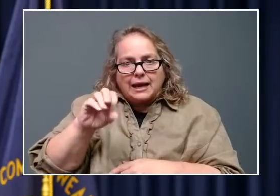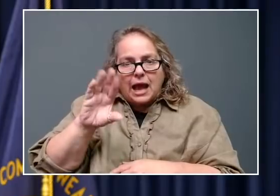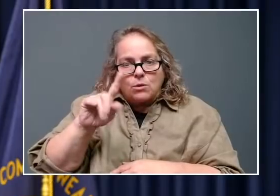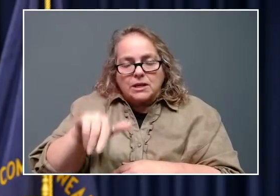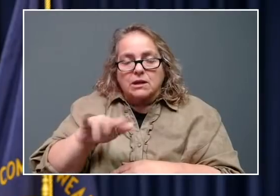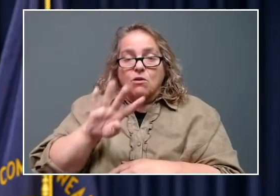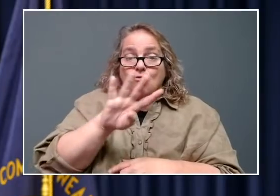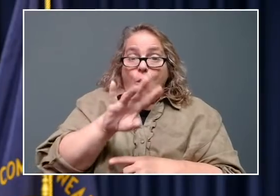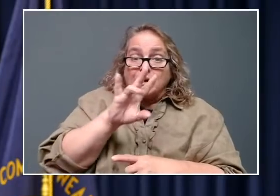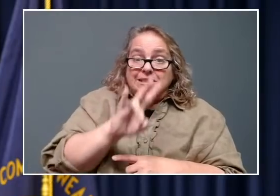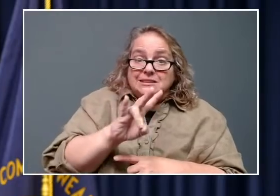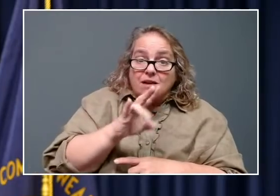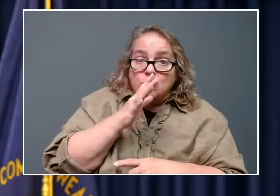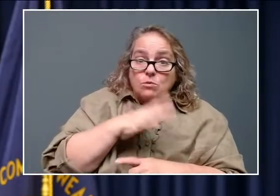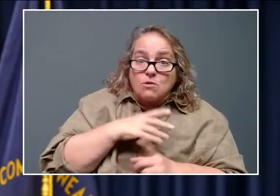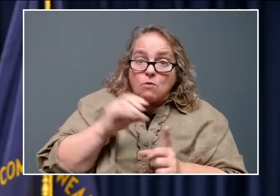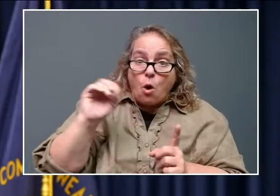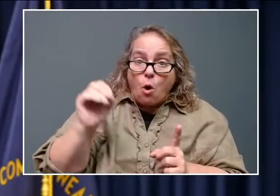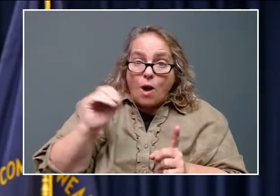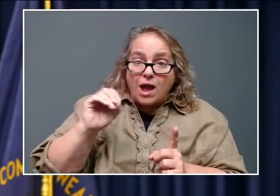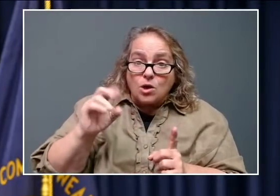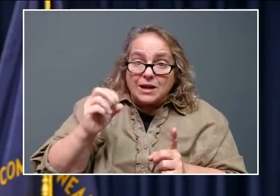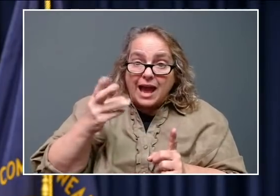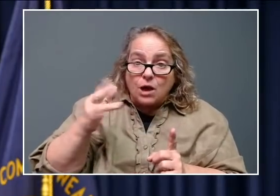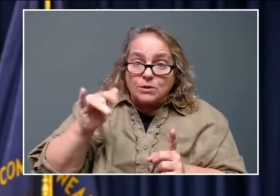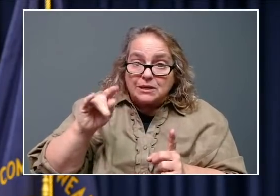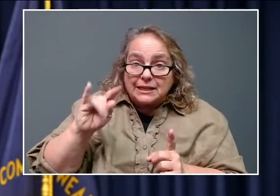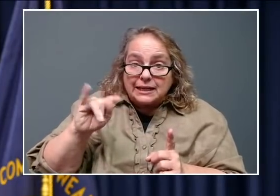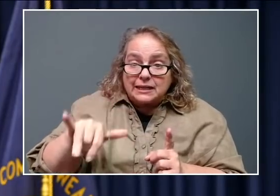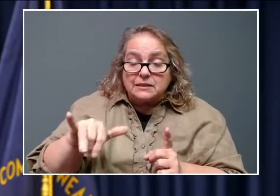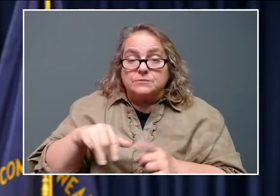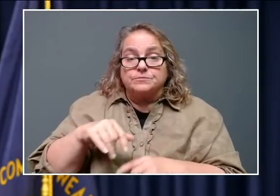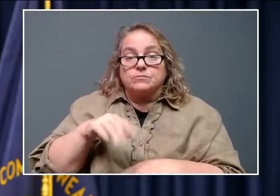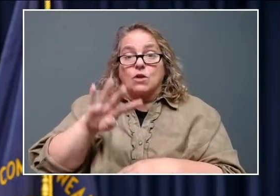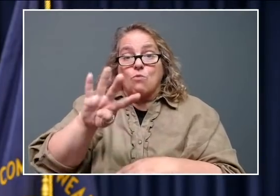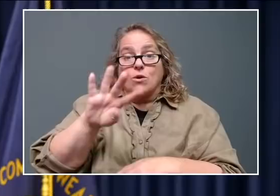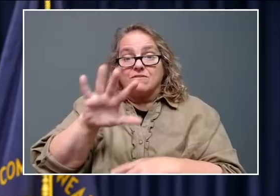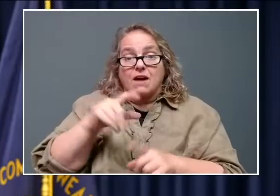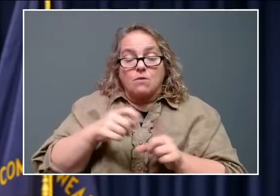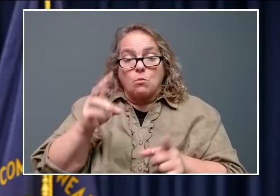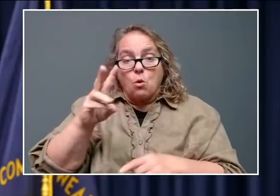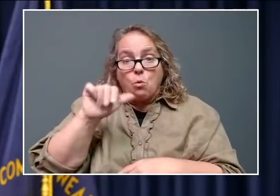47-year-old from Ohio County, 45-year-old from Warren County, and